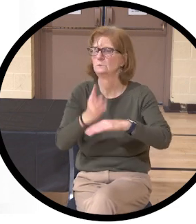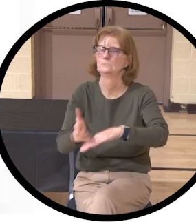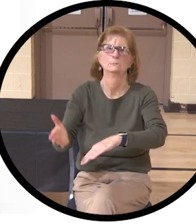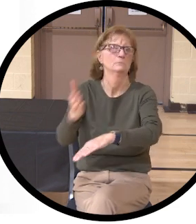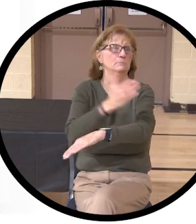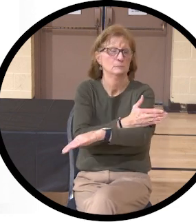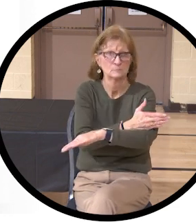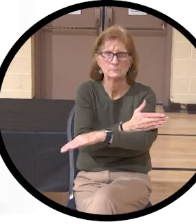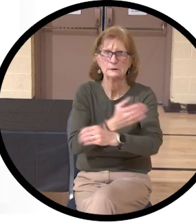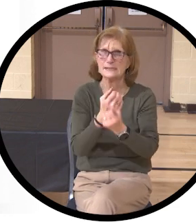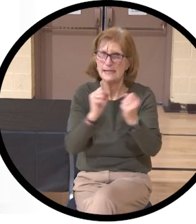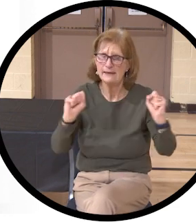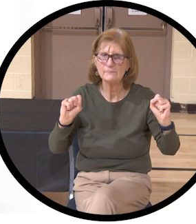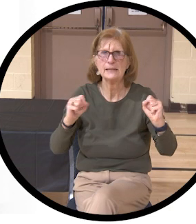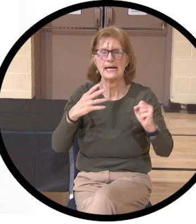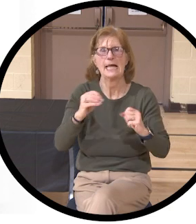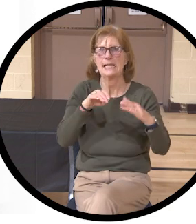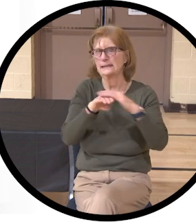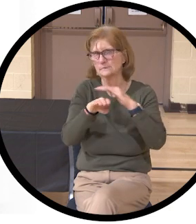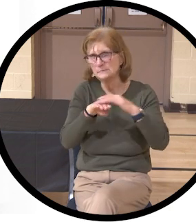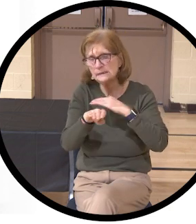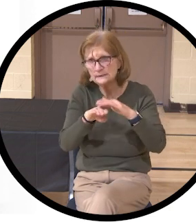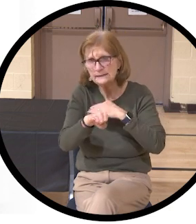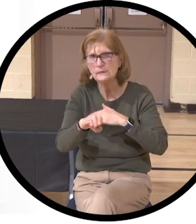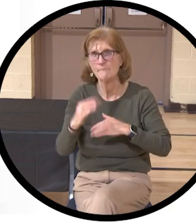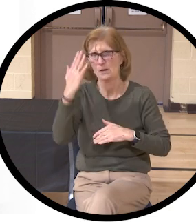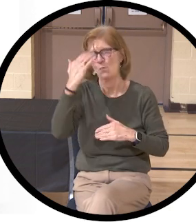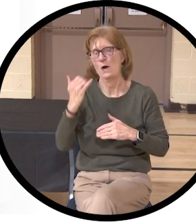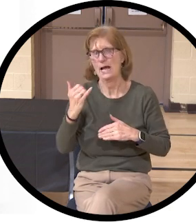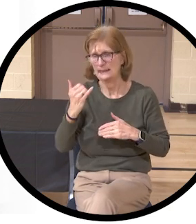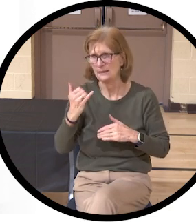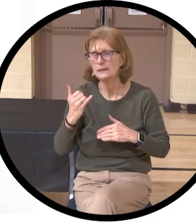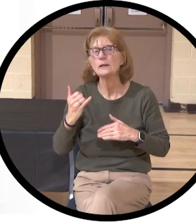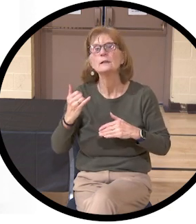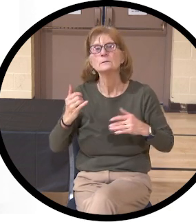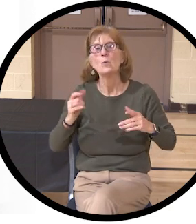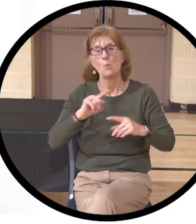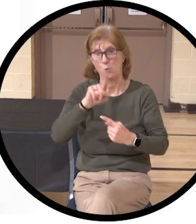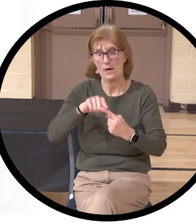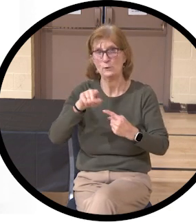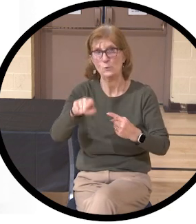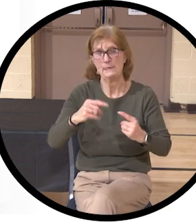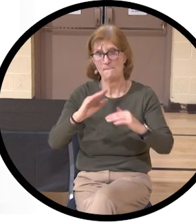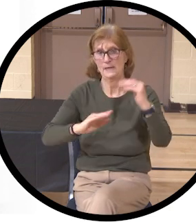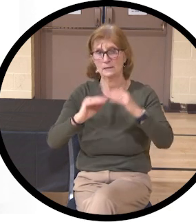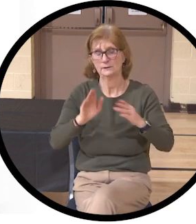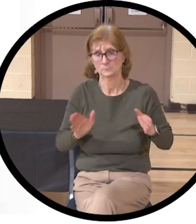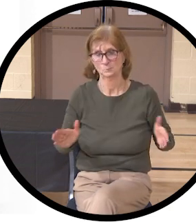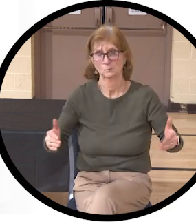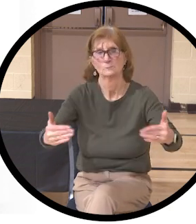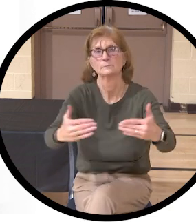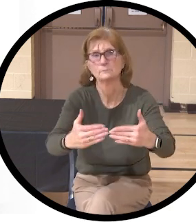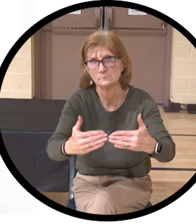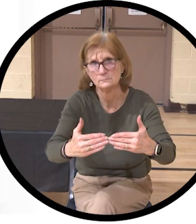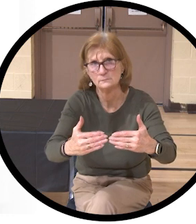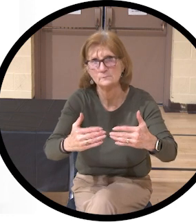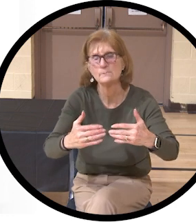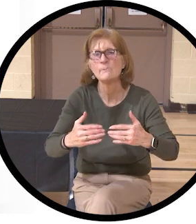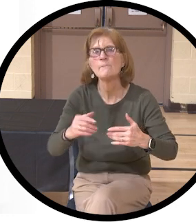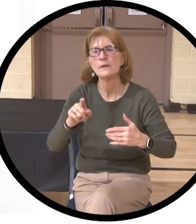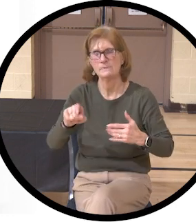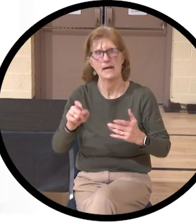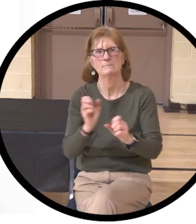of the intersection because it will act similar to a bump out by constraining the curb-to-curb width